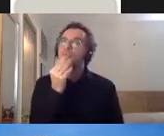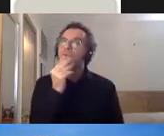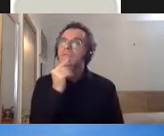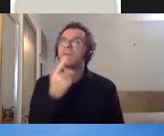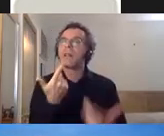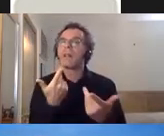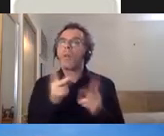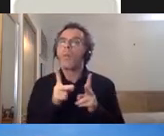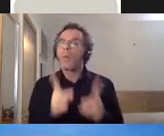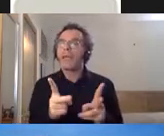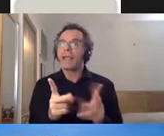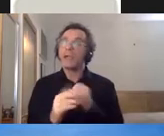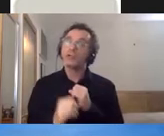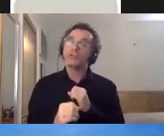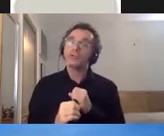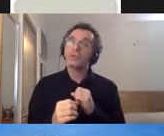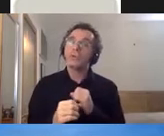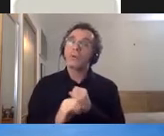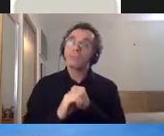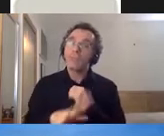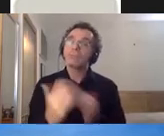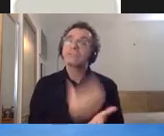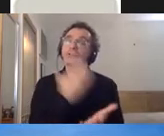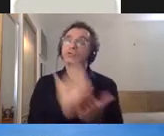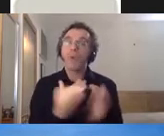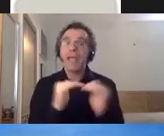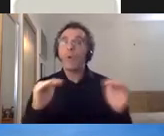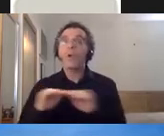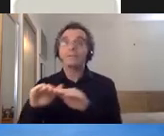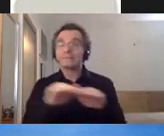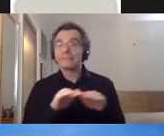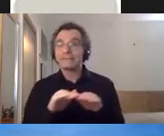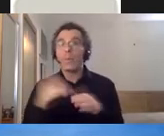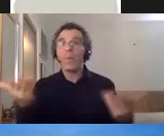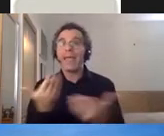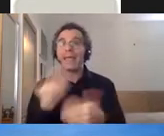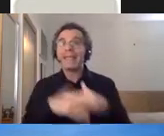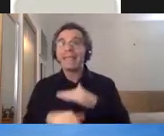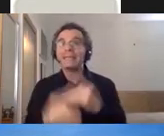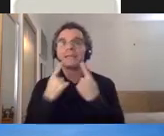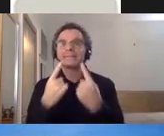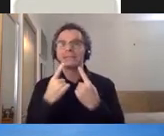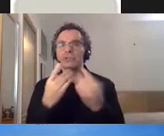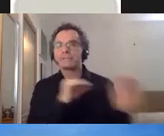and ensuring equality in teaching. Next slide, please.